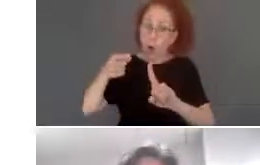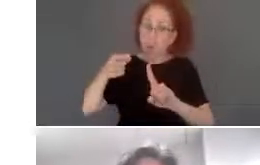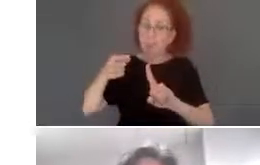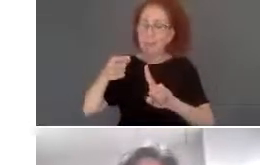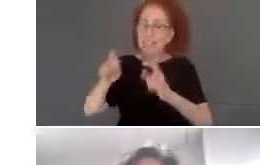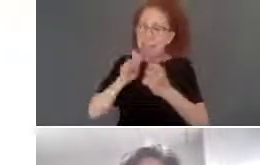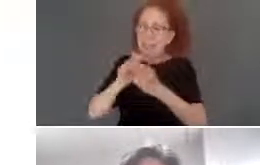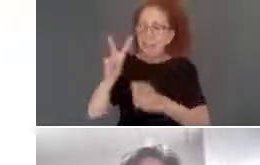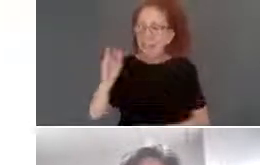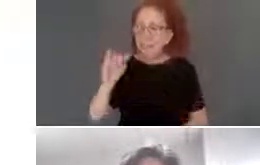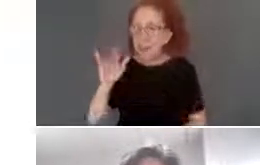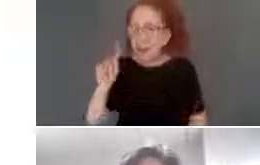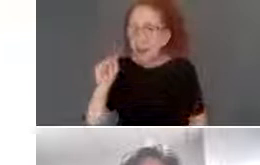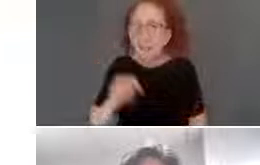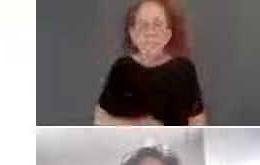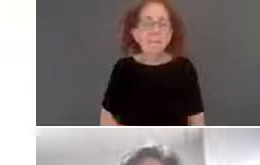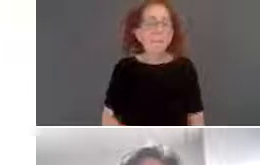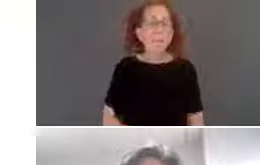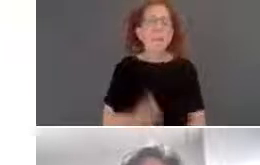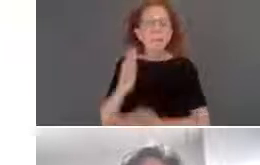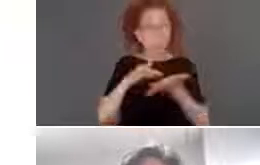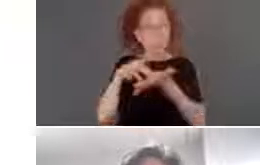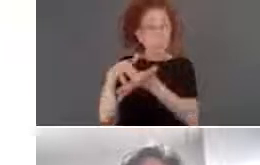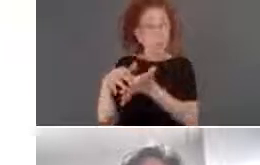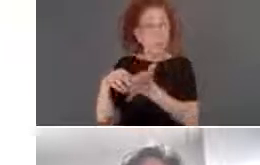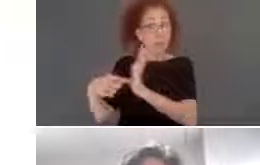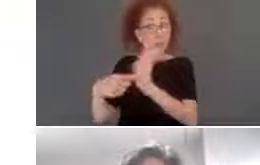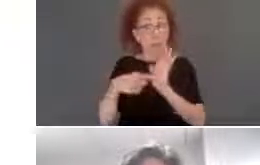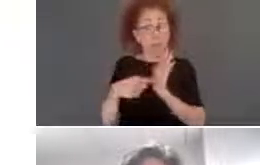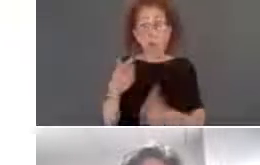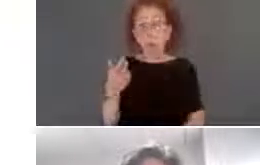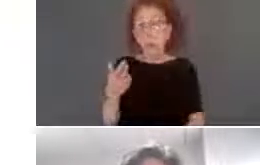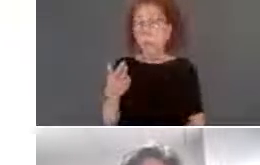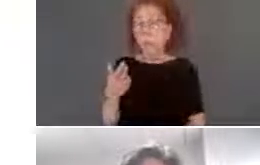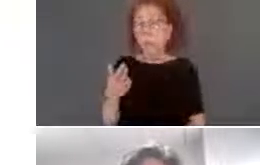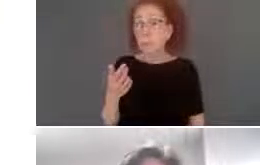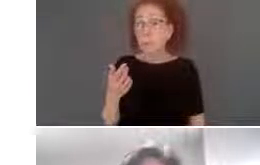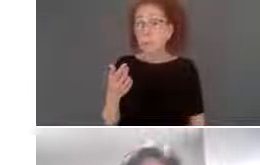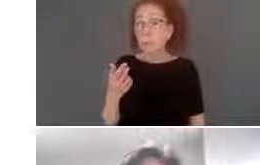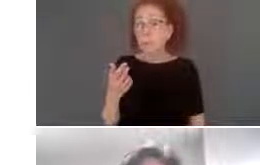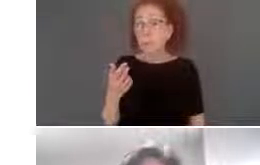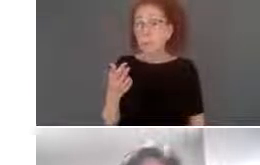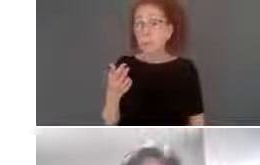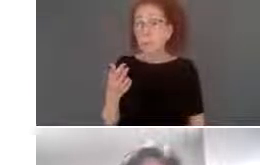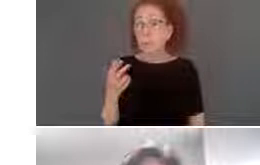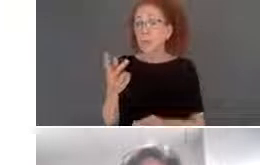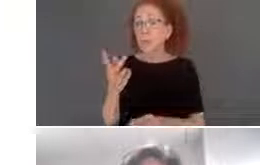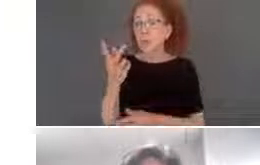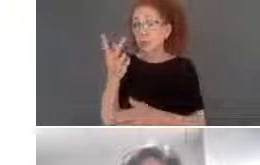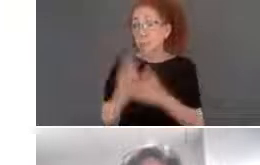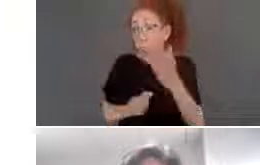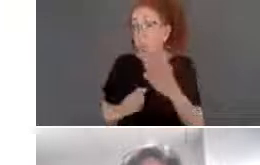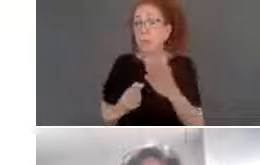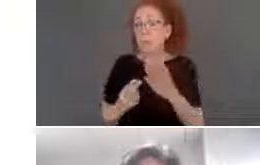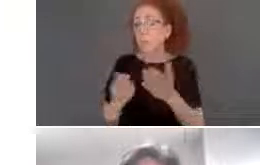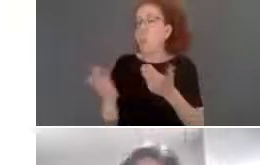variants, or there's been studies that show, you can use 2 of the vaccines available to get good responses. So we'll